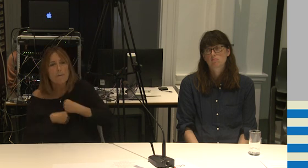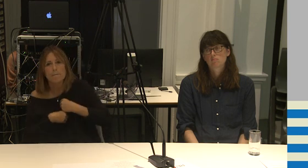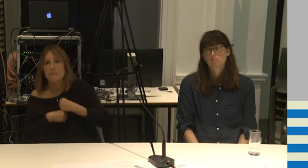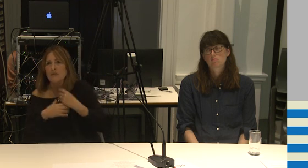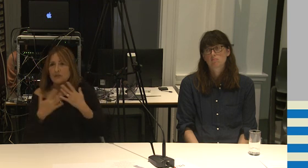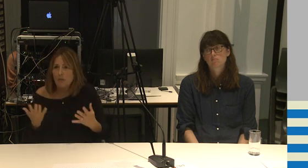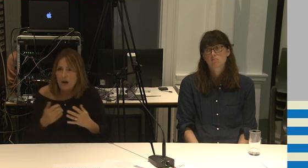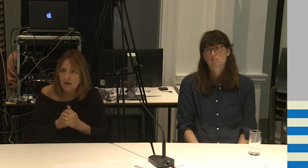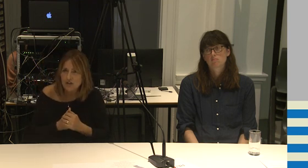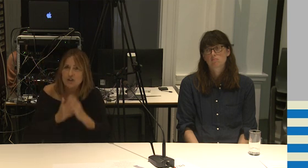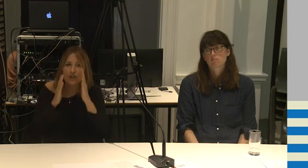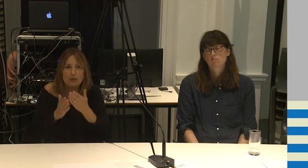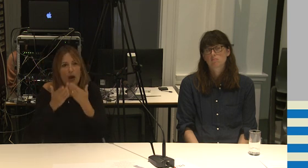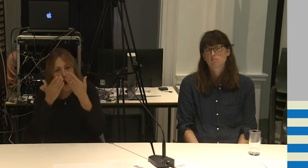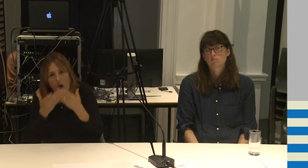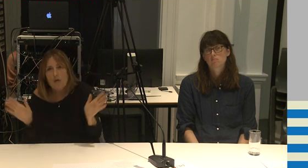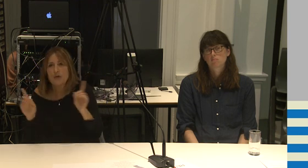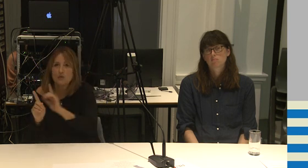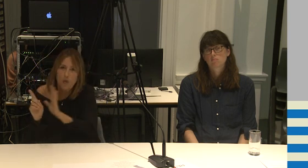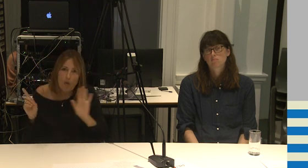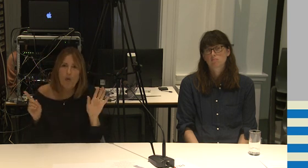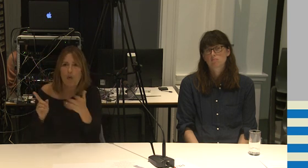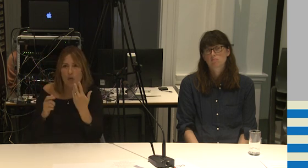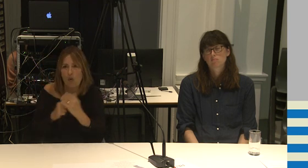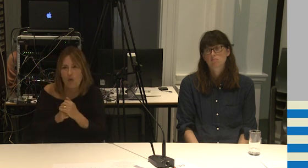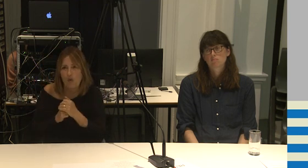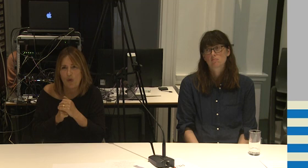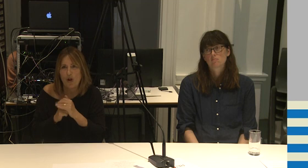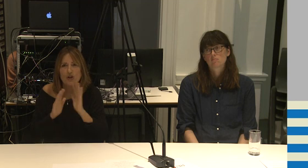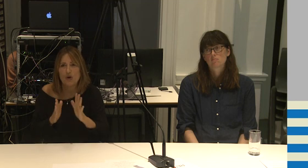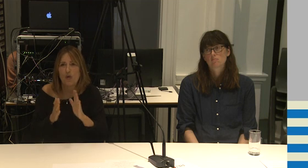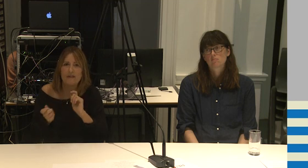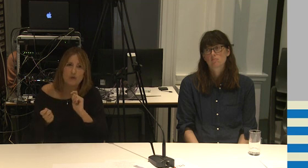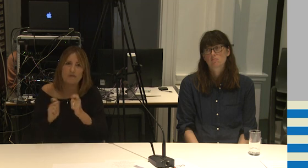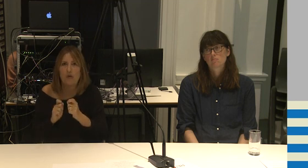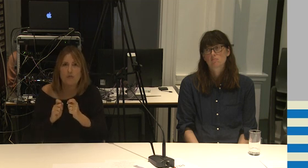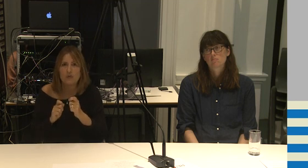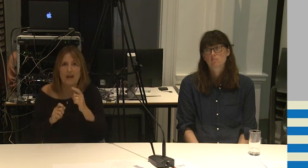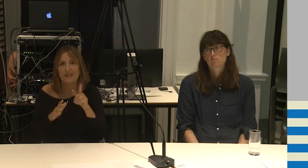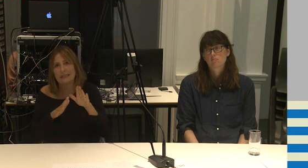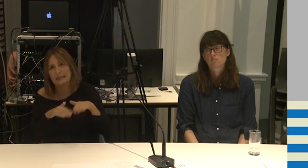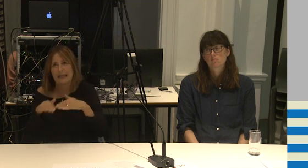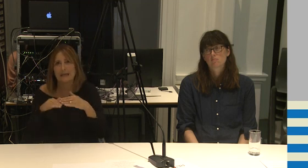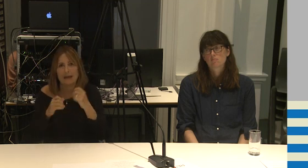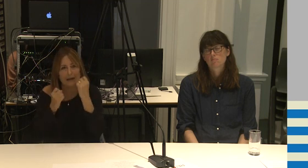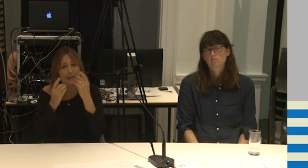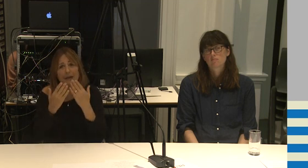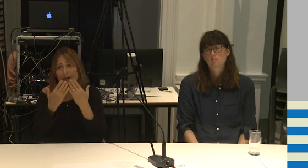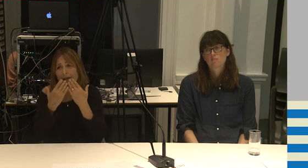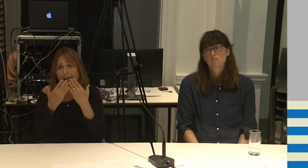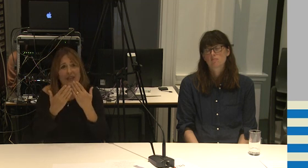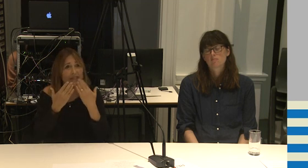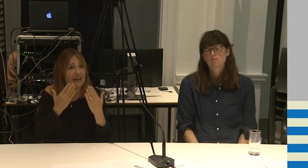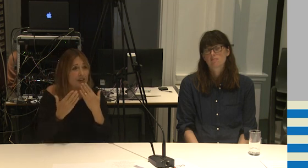for everybody, and not just for all of you to have to conform to this weird standardized idea. But thank you so